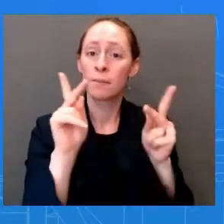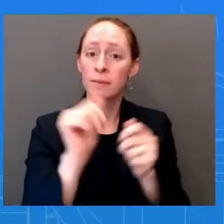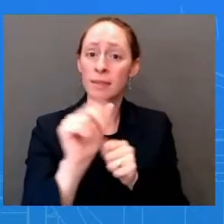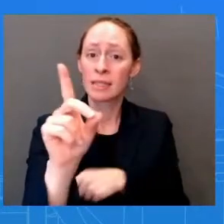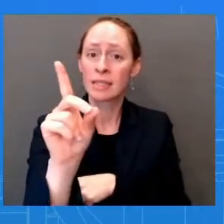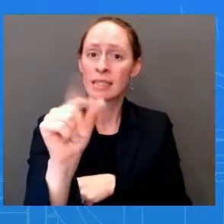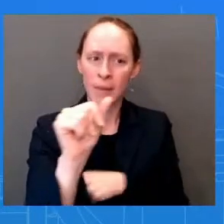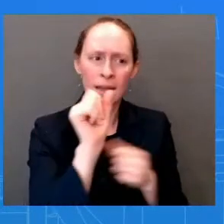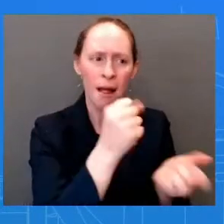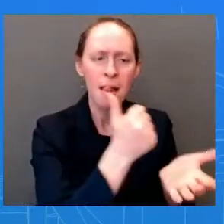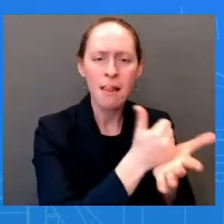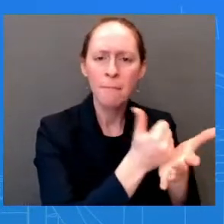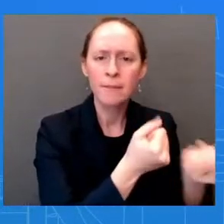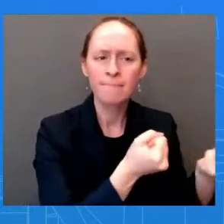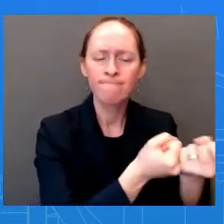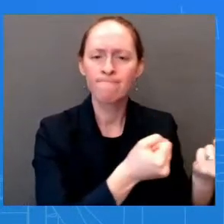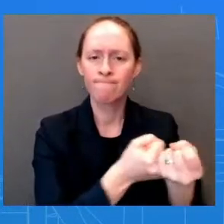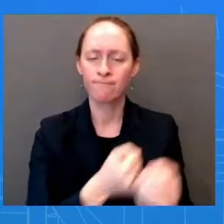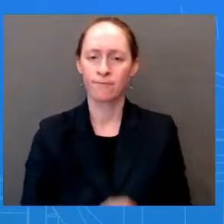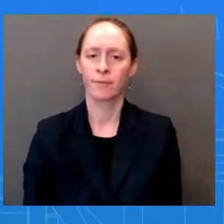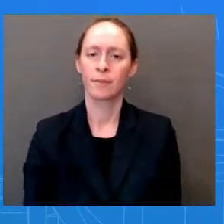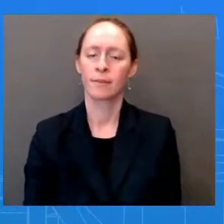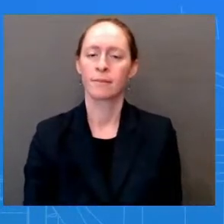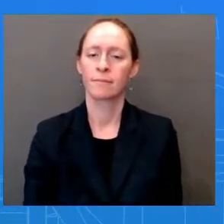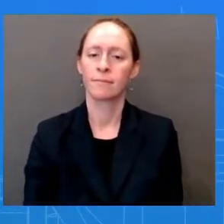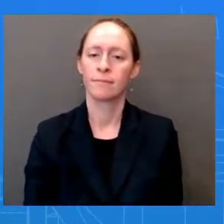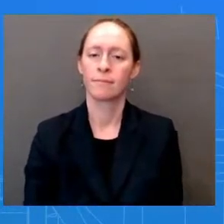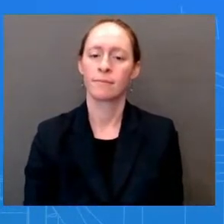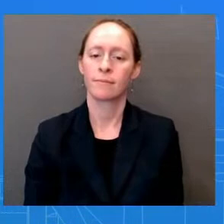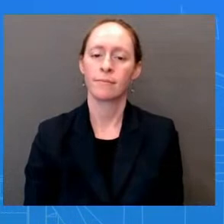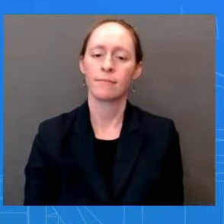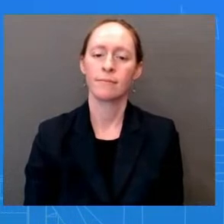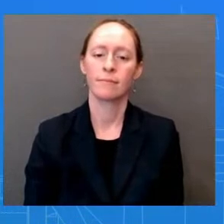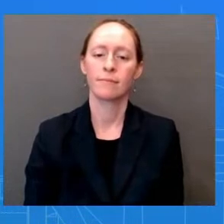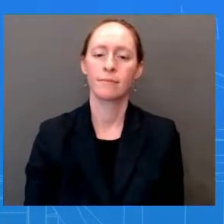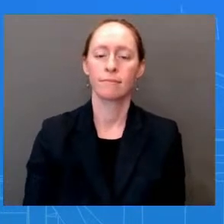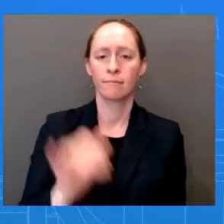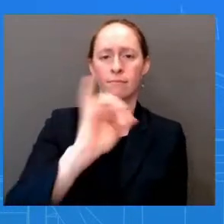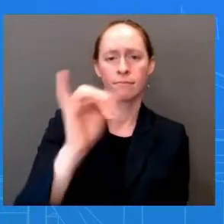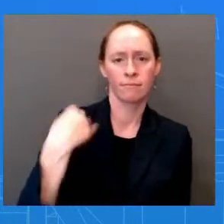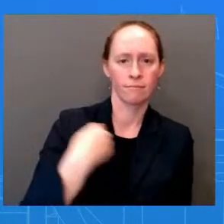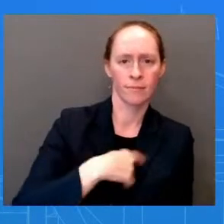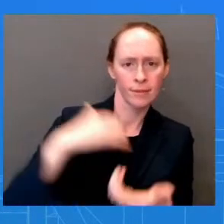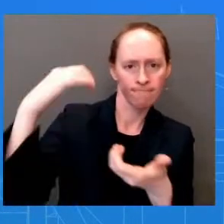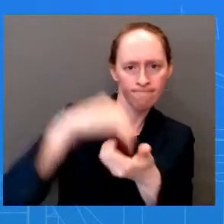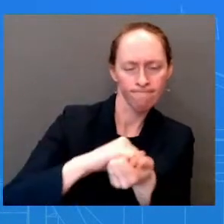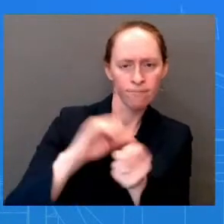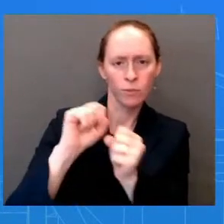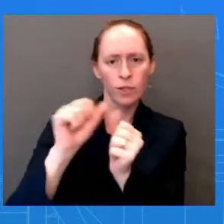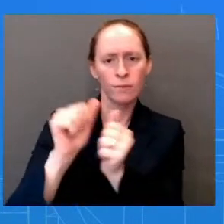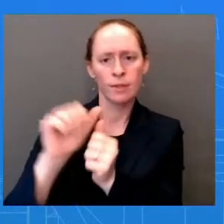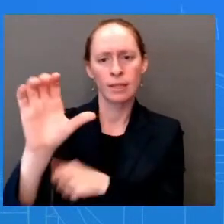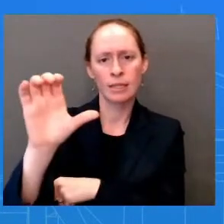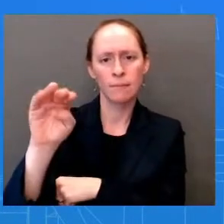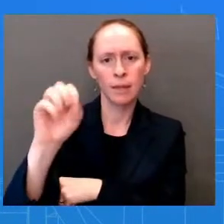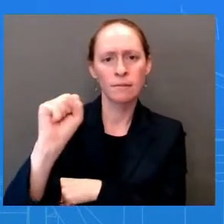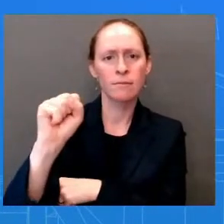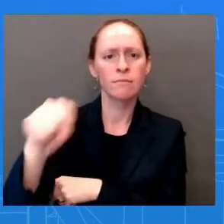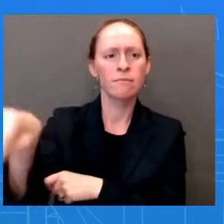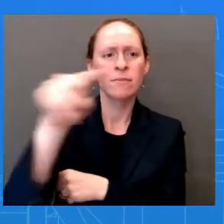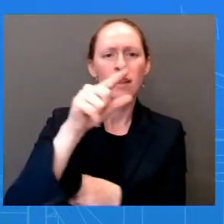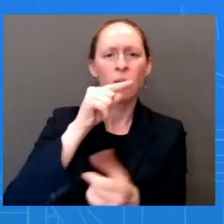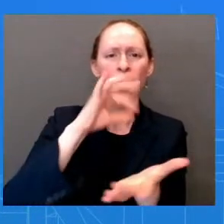Medicare and Medicaid Services, CMS, is going to be issuing guidance today, reminding nursing homes that they